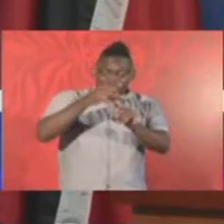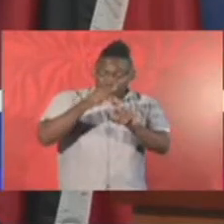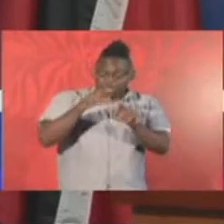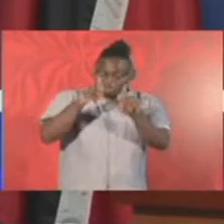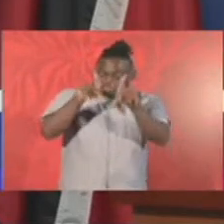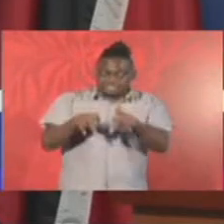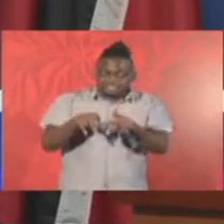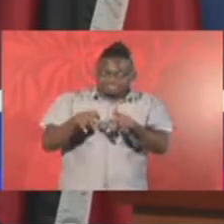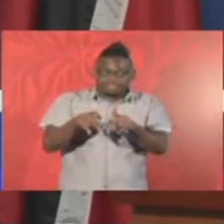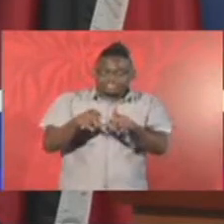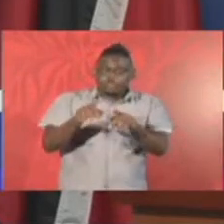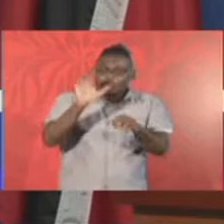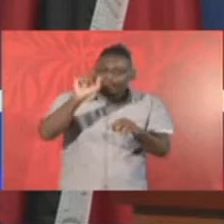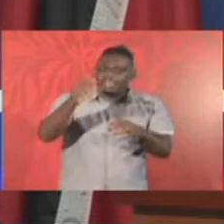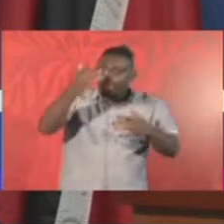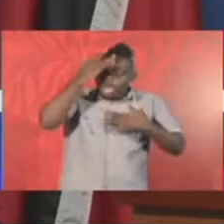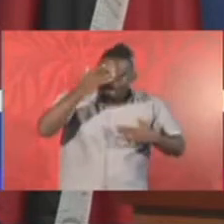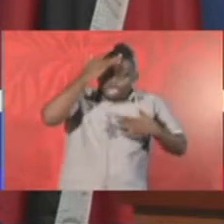So as always,